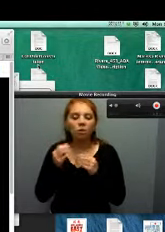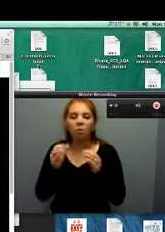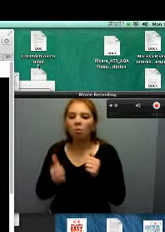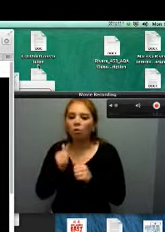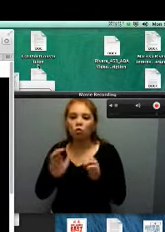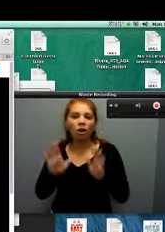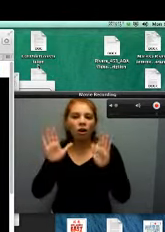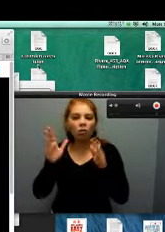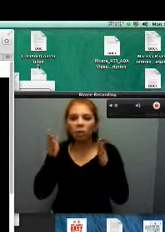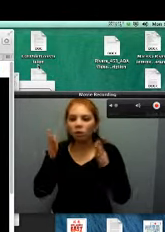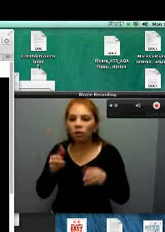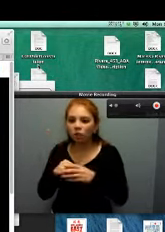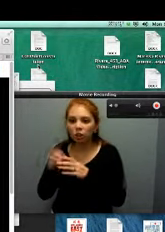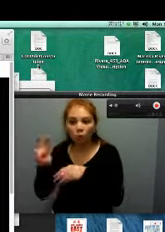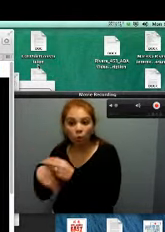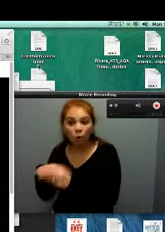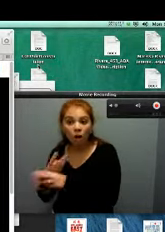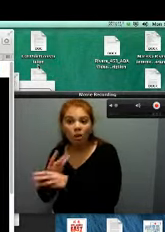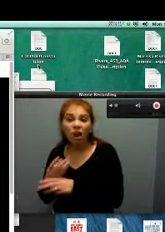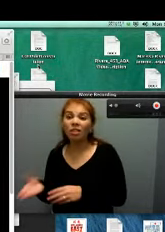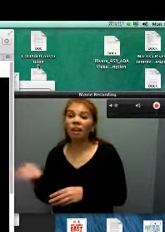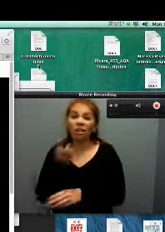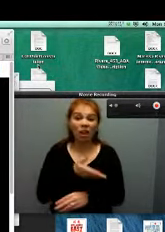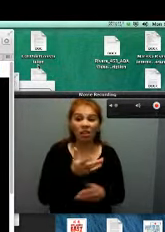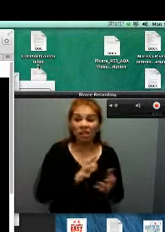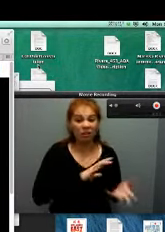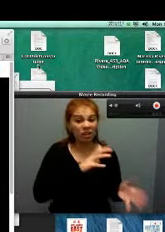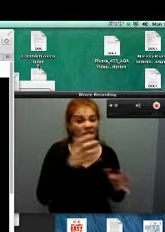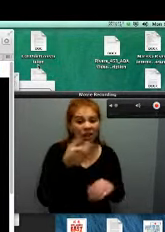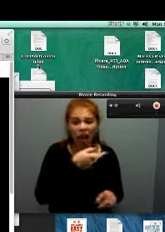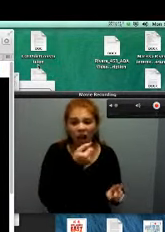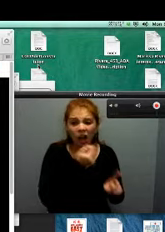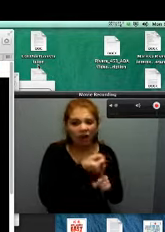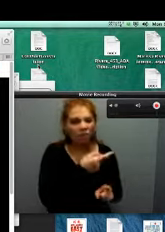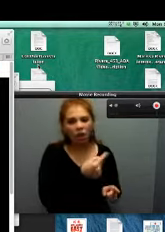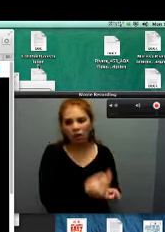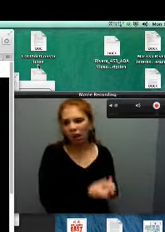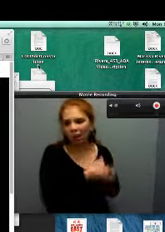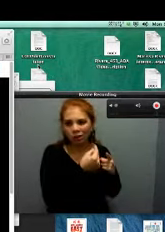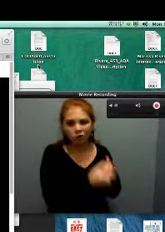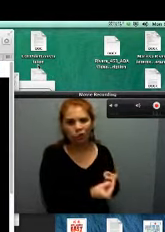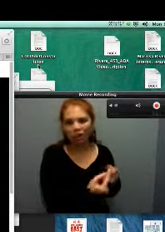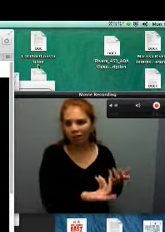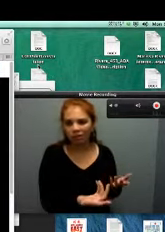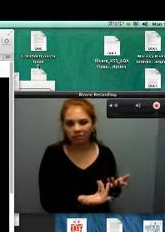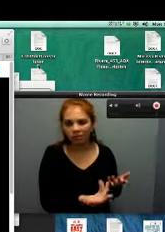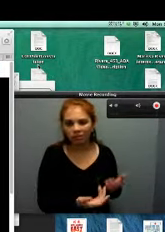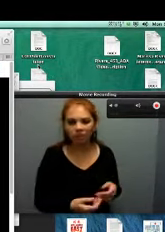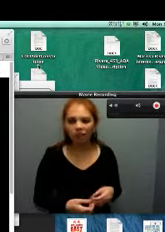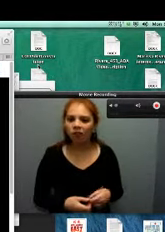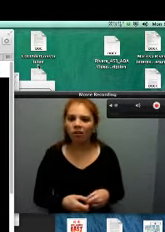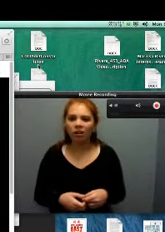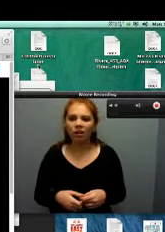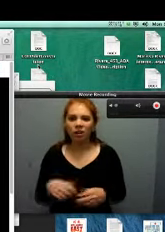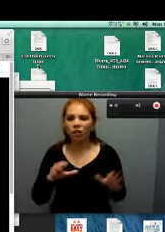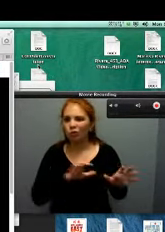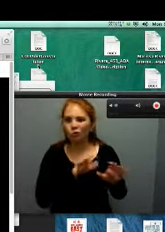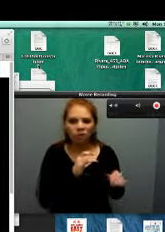world. On the other hand, you may say, oh, that guy's trouble. Always doing something wrong.